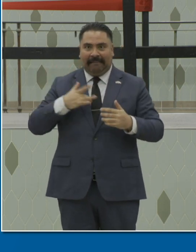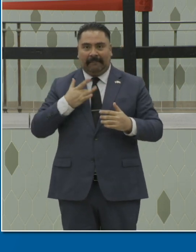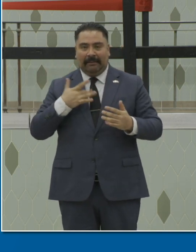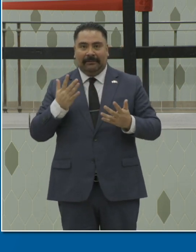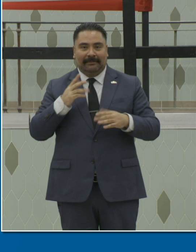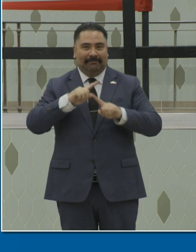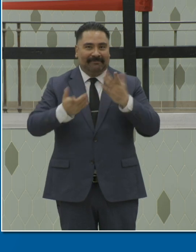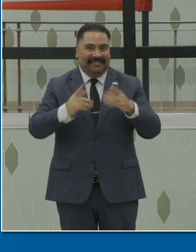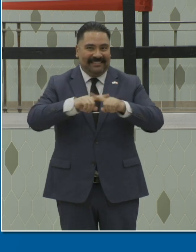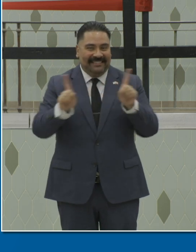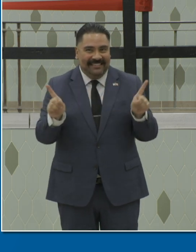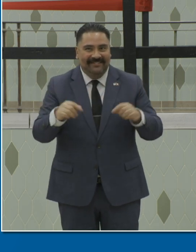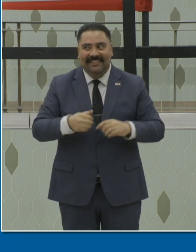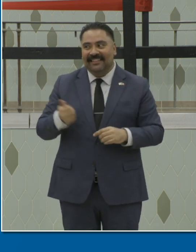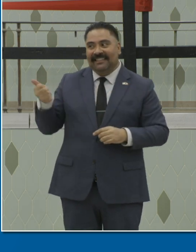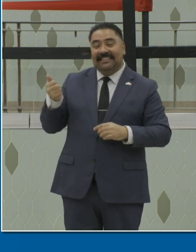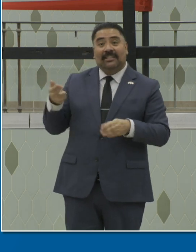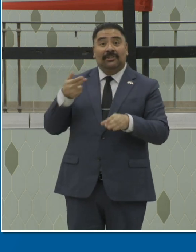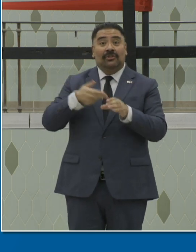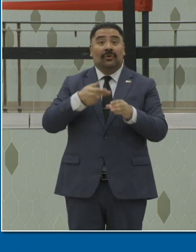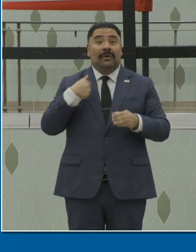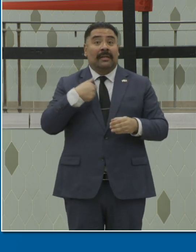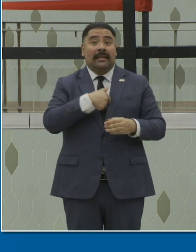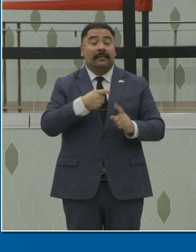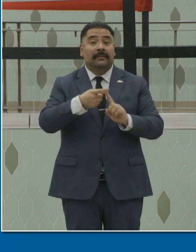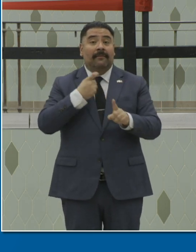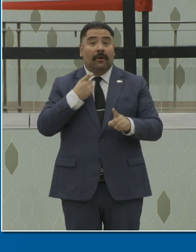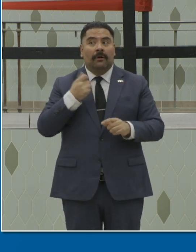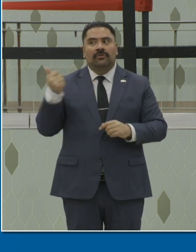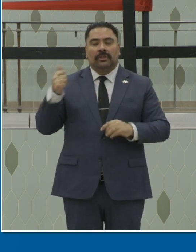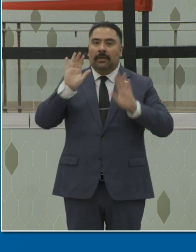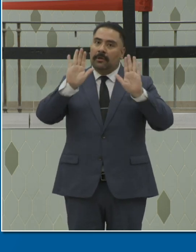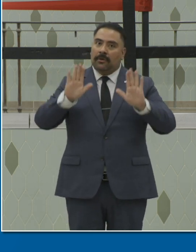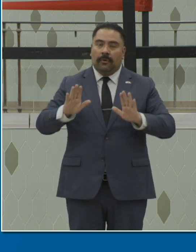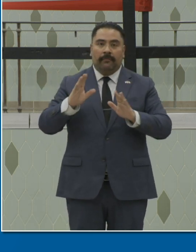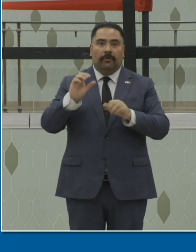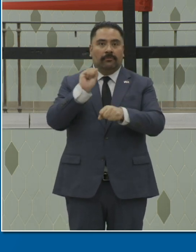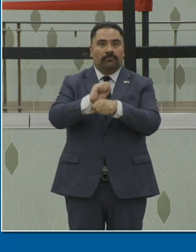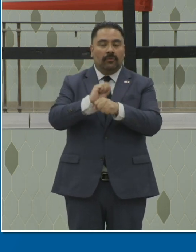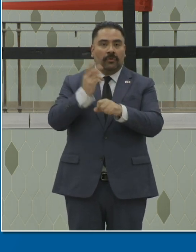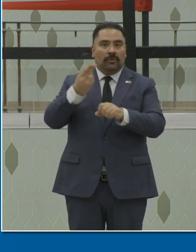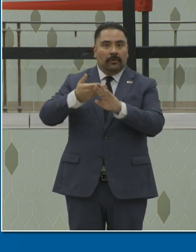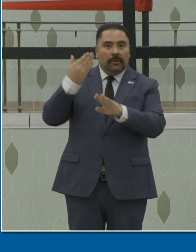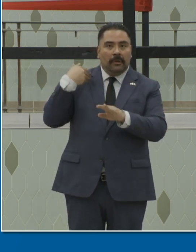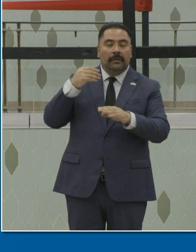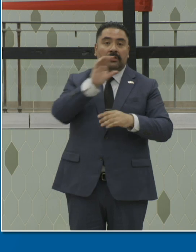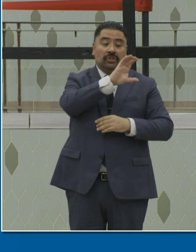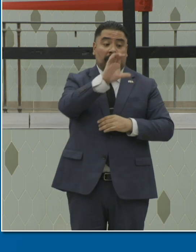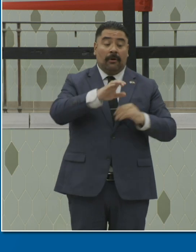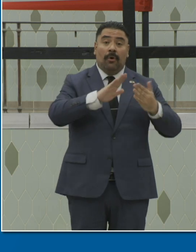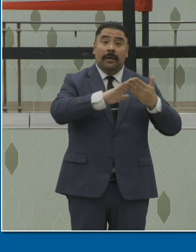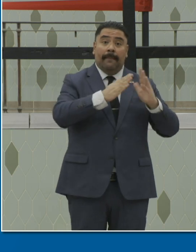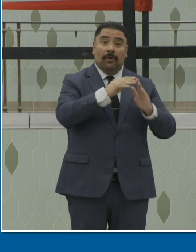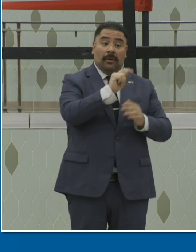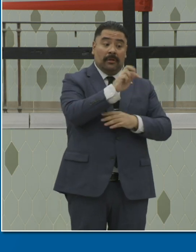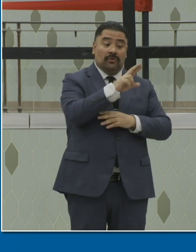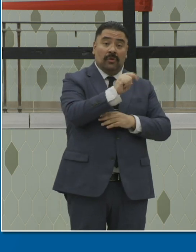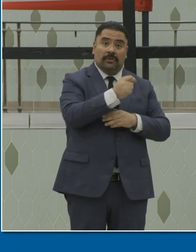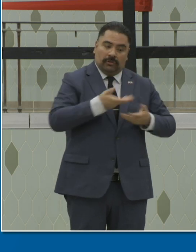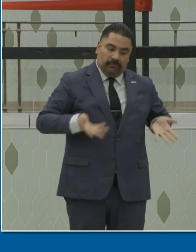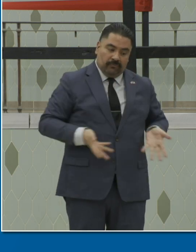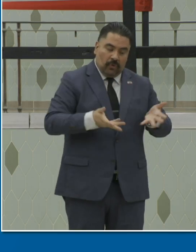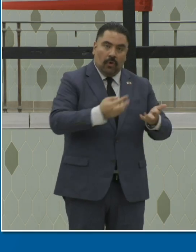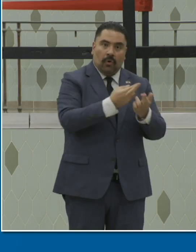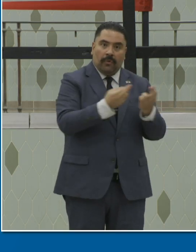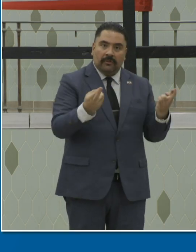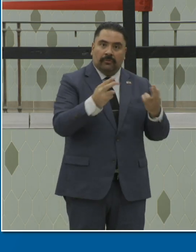this. She's joining us from, she has an incredible background, Chicago Community Trust, where she shepherded efforts to